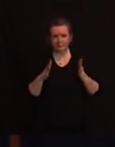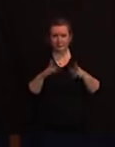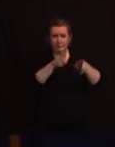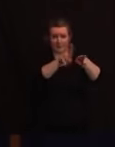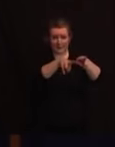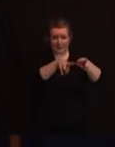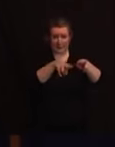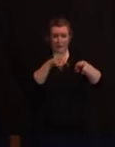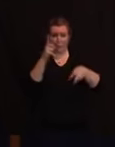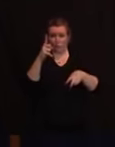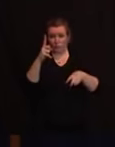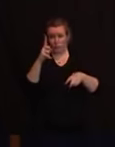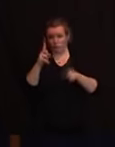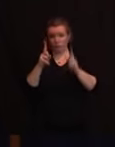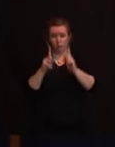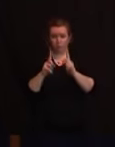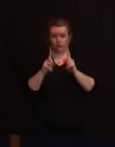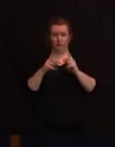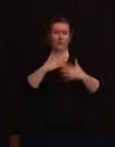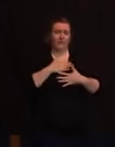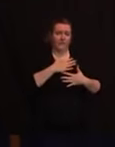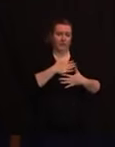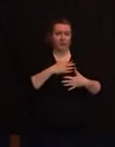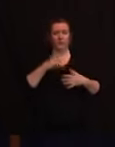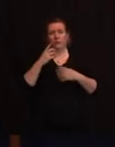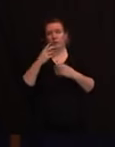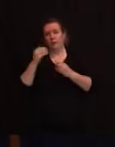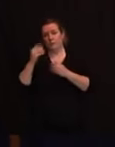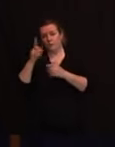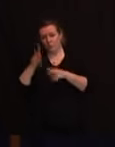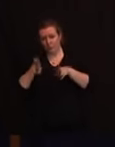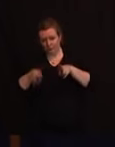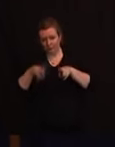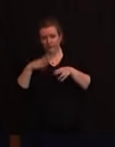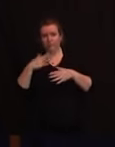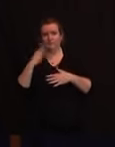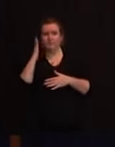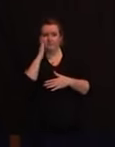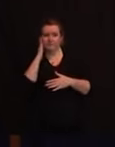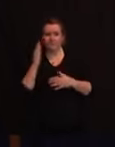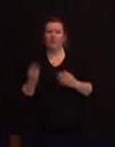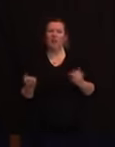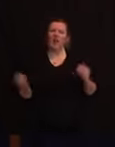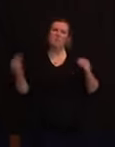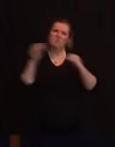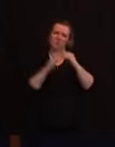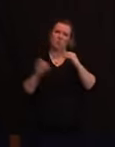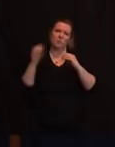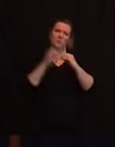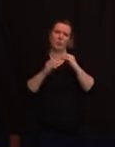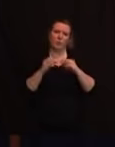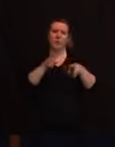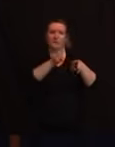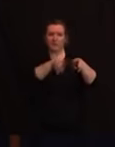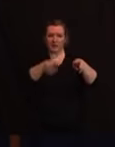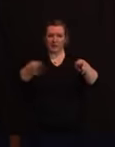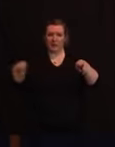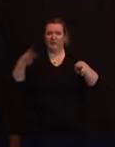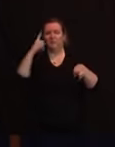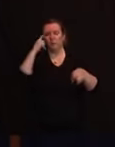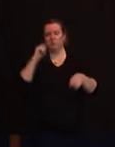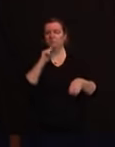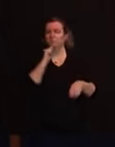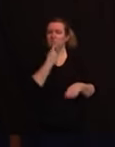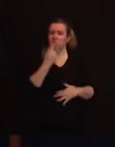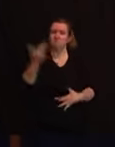also told you that our hospitals are increasing their critical care capacity, and as you can see, with